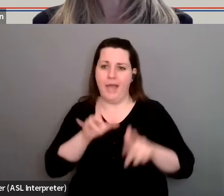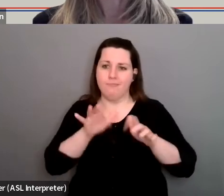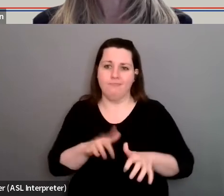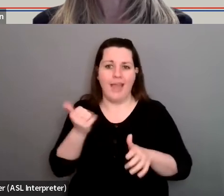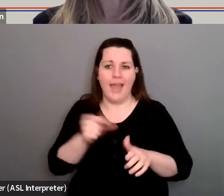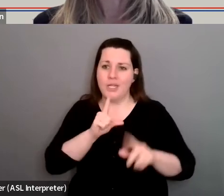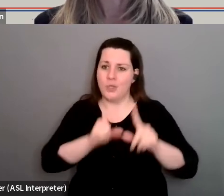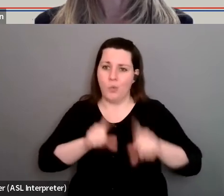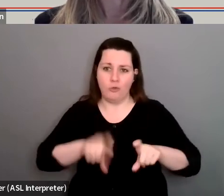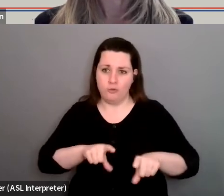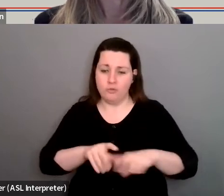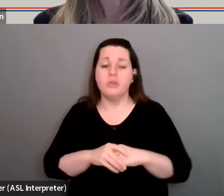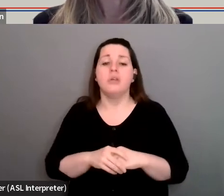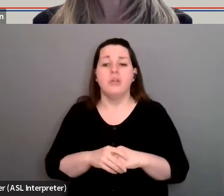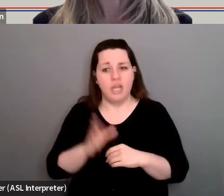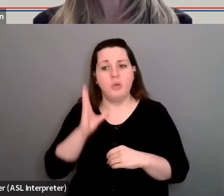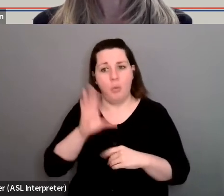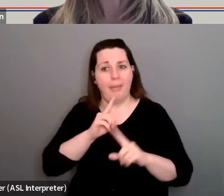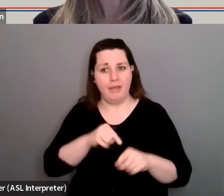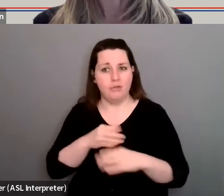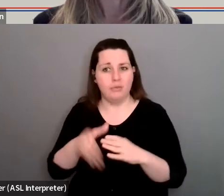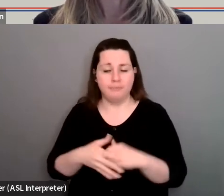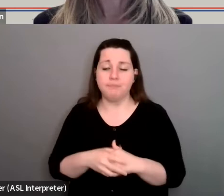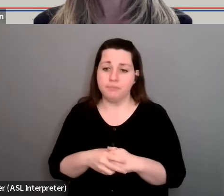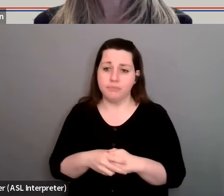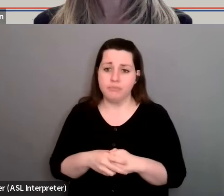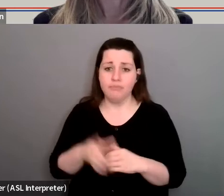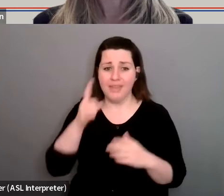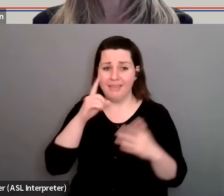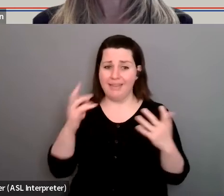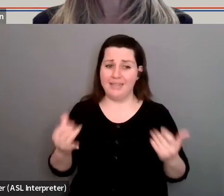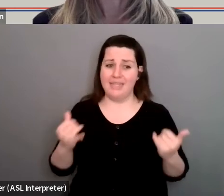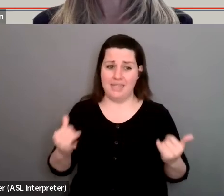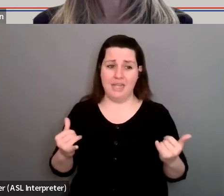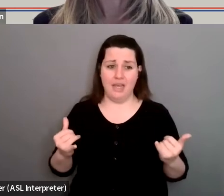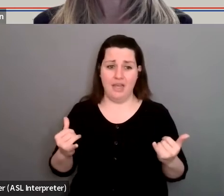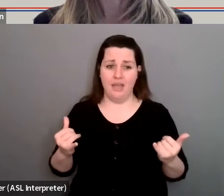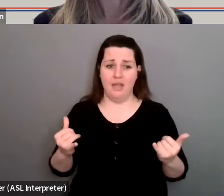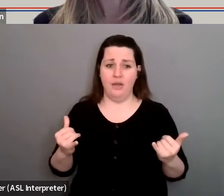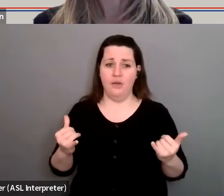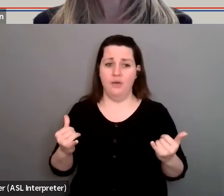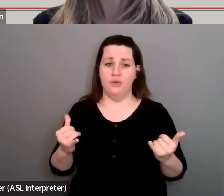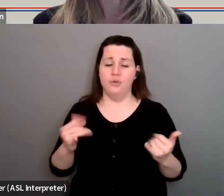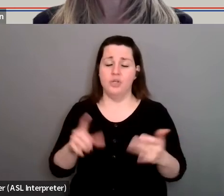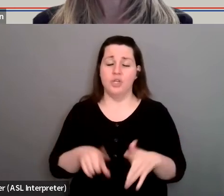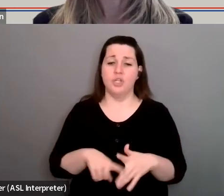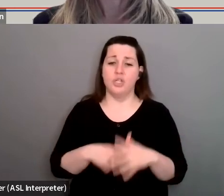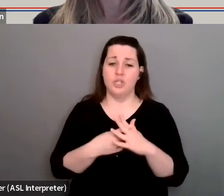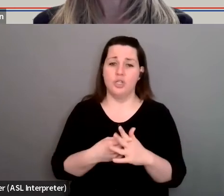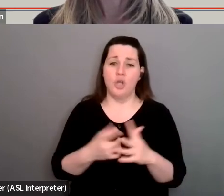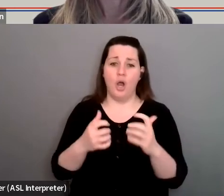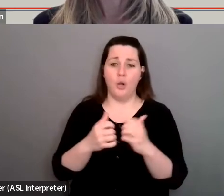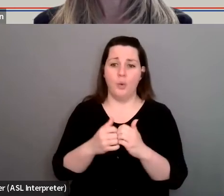in your questions, and then we will get to those at the end. I think now we're going to first start off with a